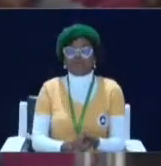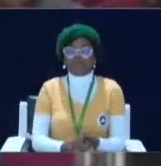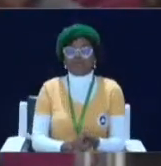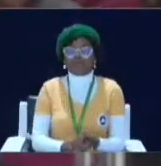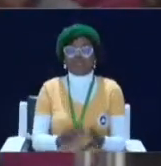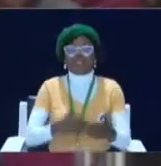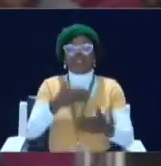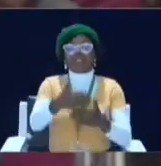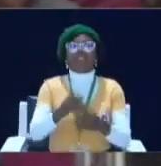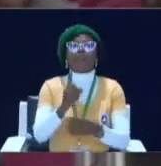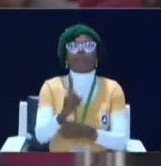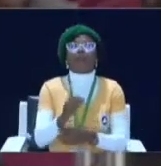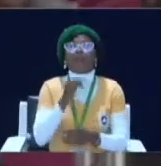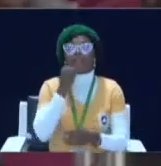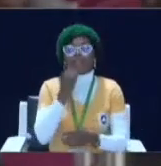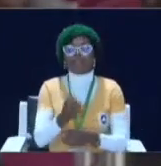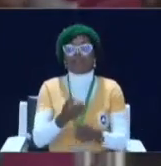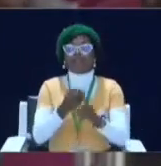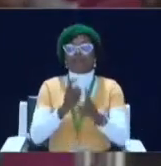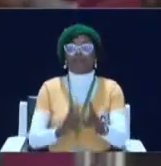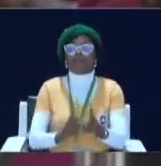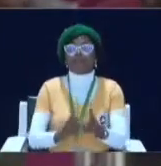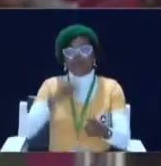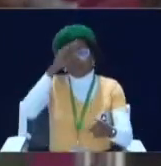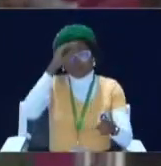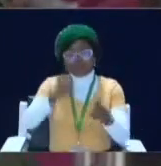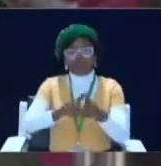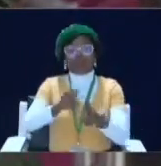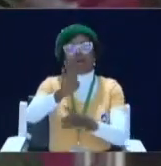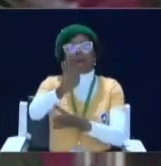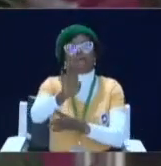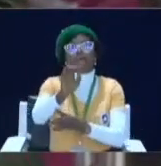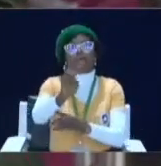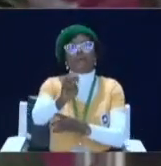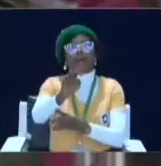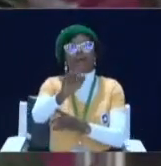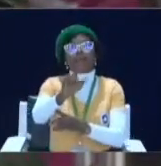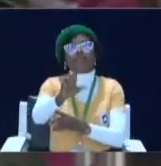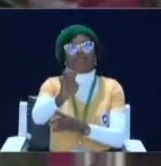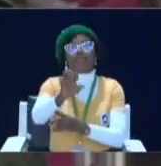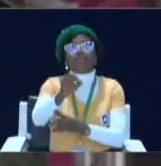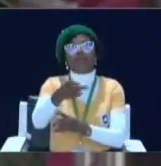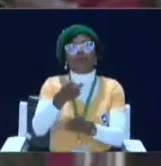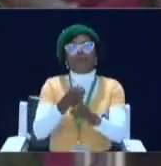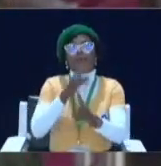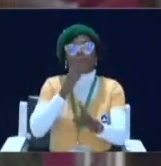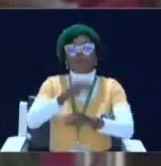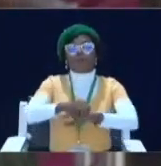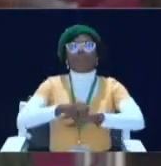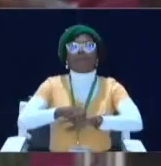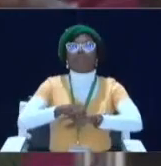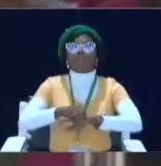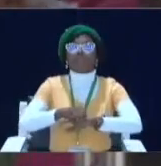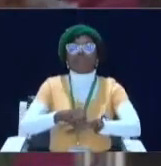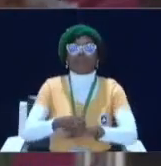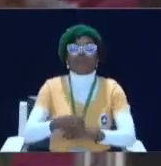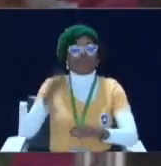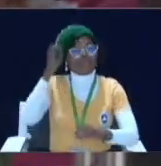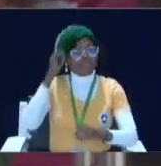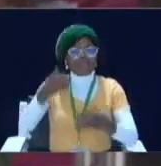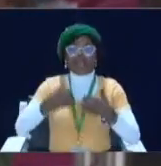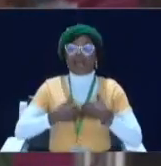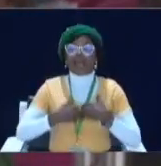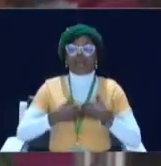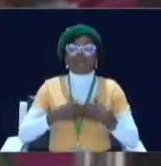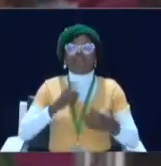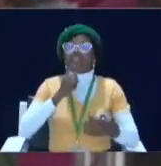The next testimony is from Brother Bamidele Funto from the United Kingdom. He had serious